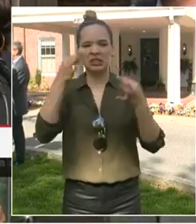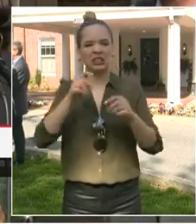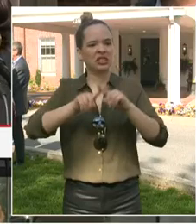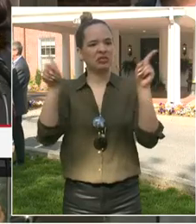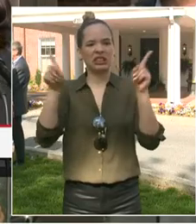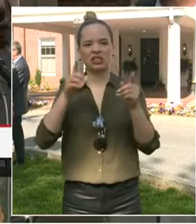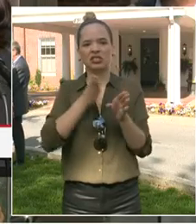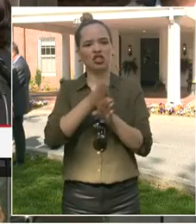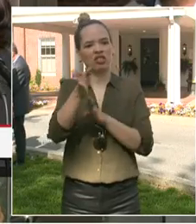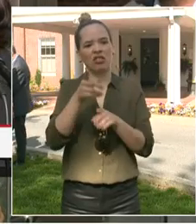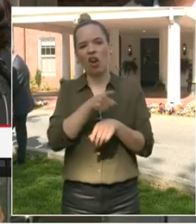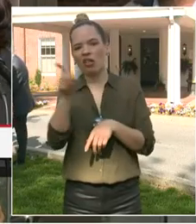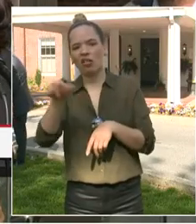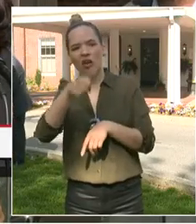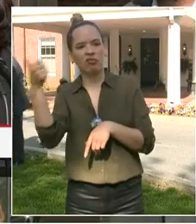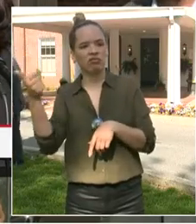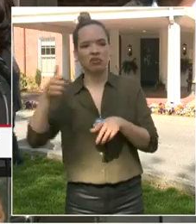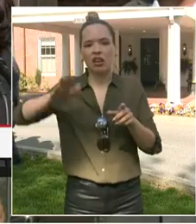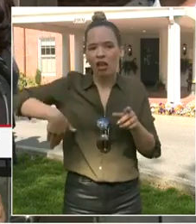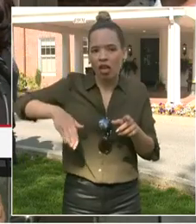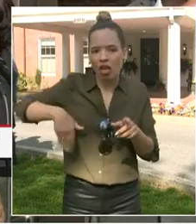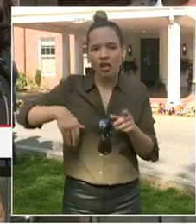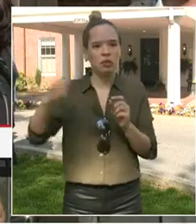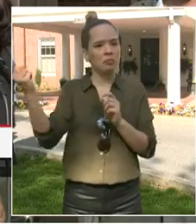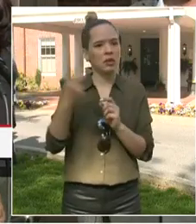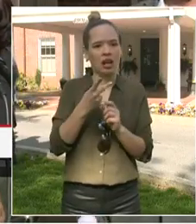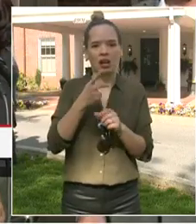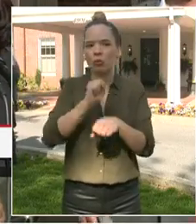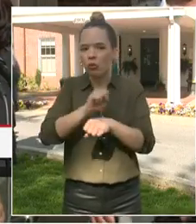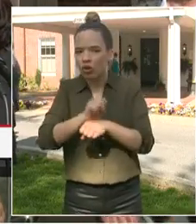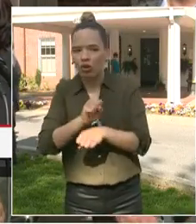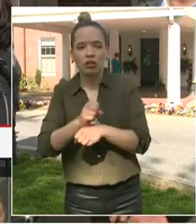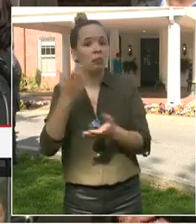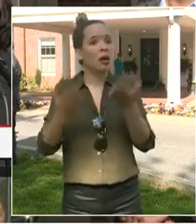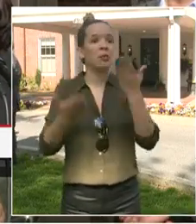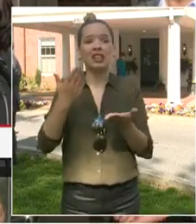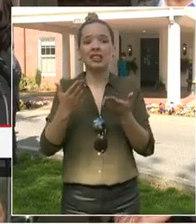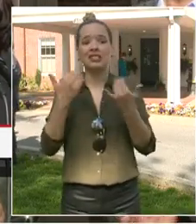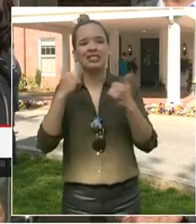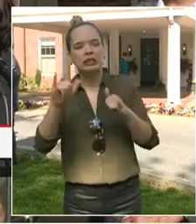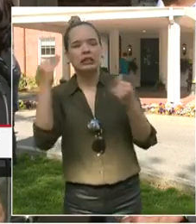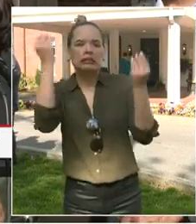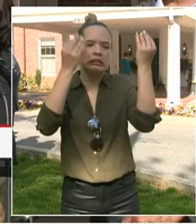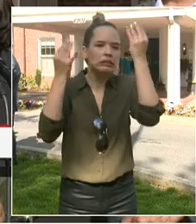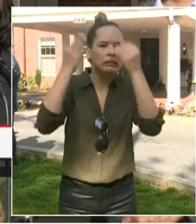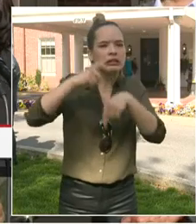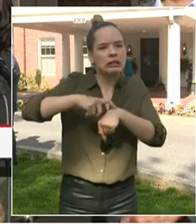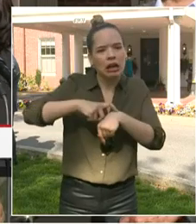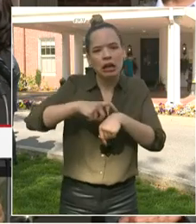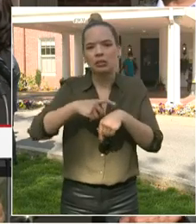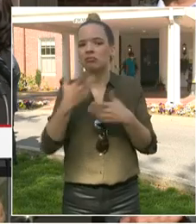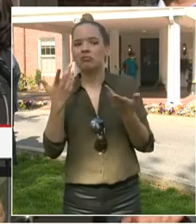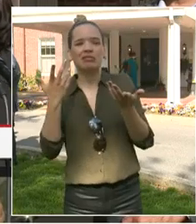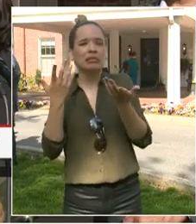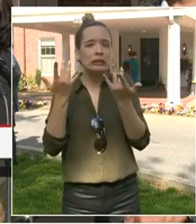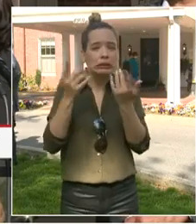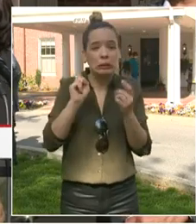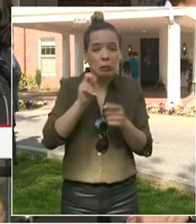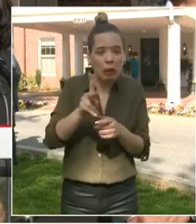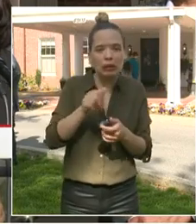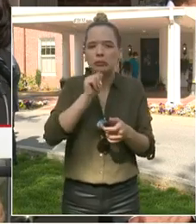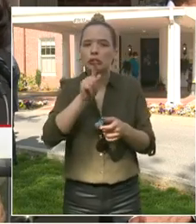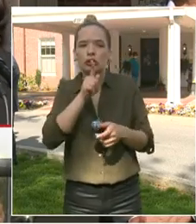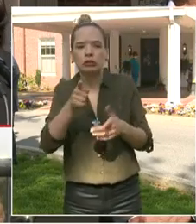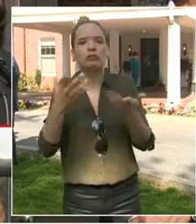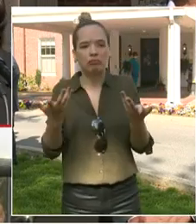come back to work yet, and they may be still thinking about when they're going to come back. Others are looking